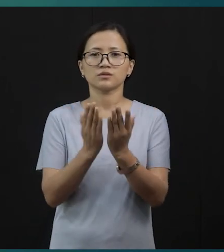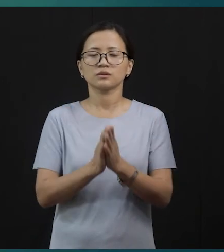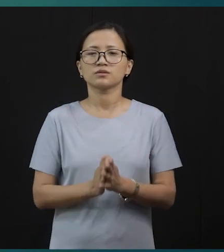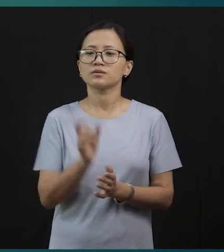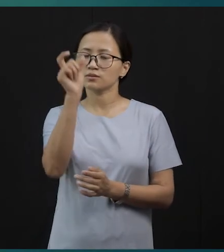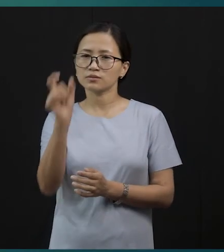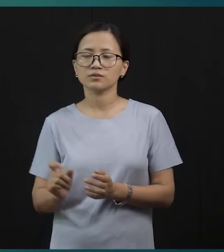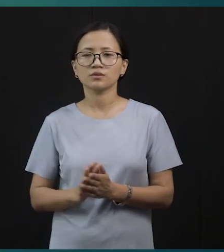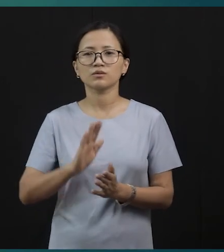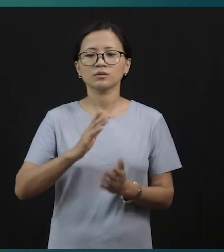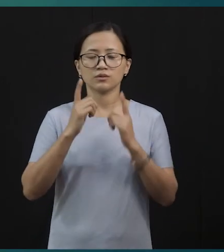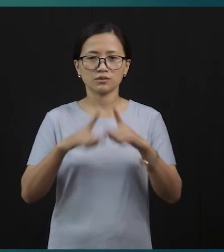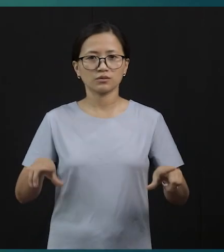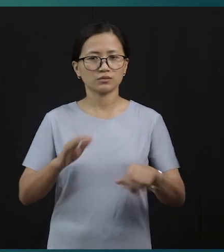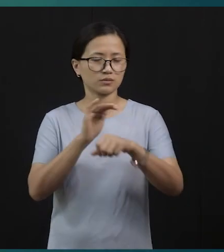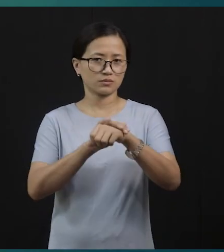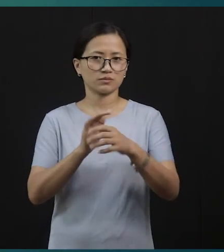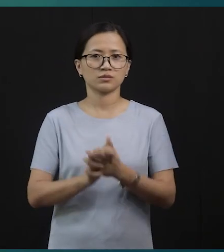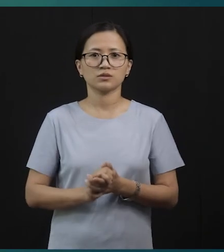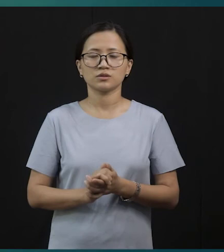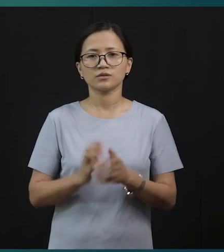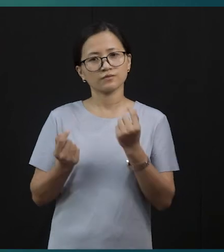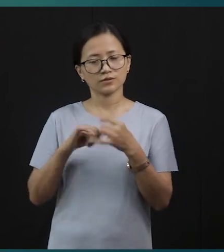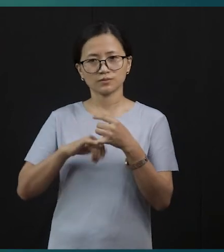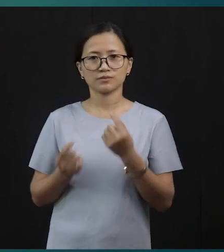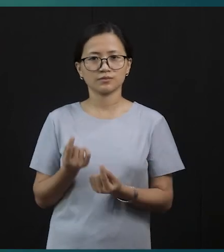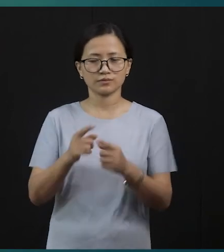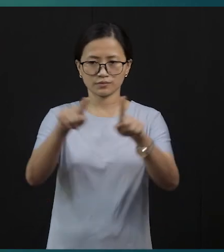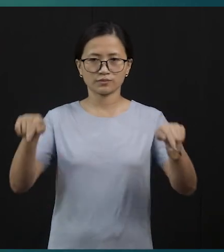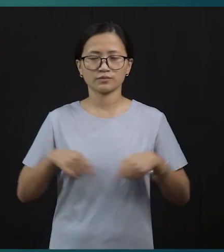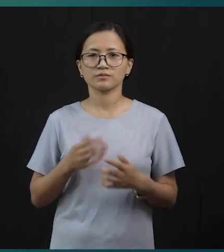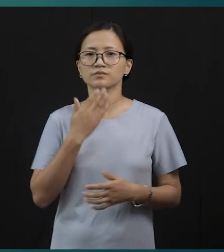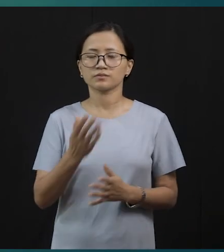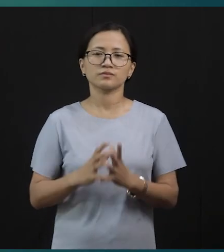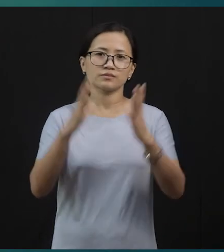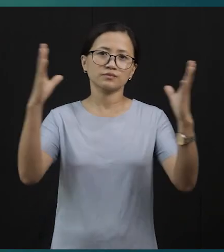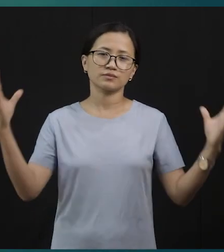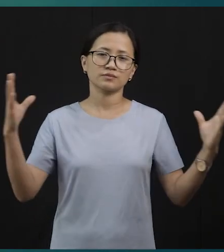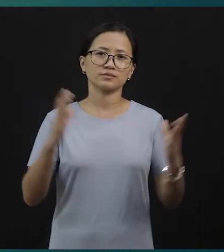are a person who has already lost touch because of this situation. Thank you so much.